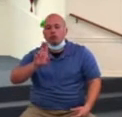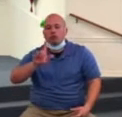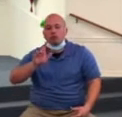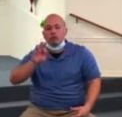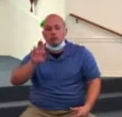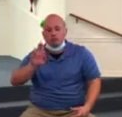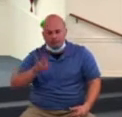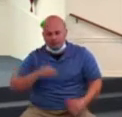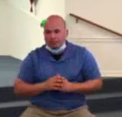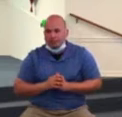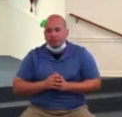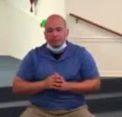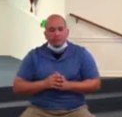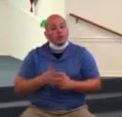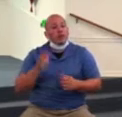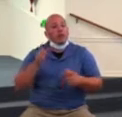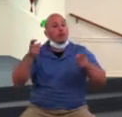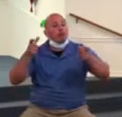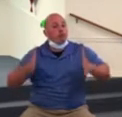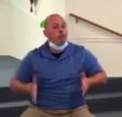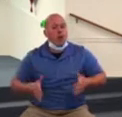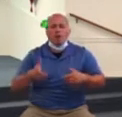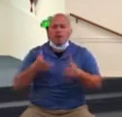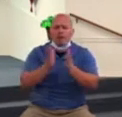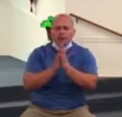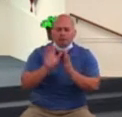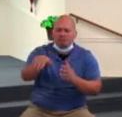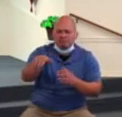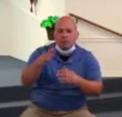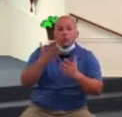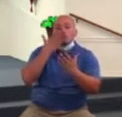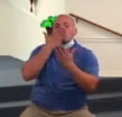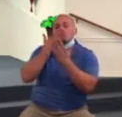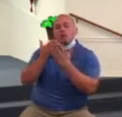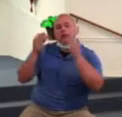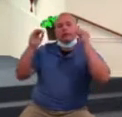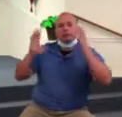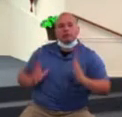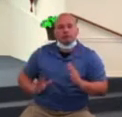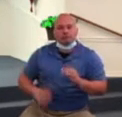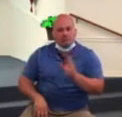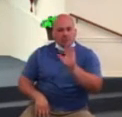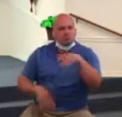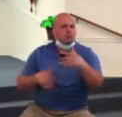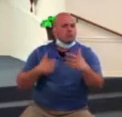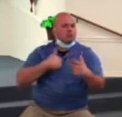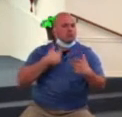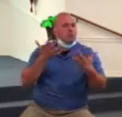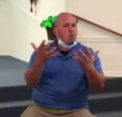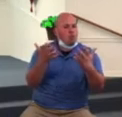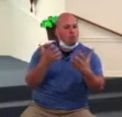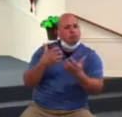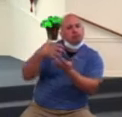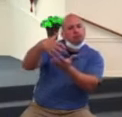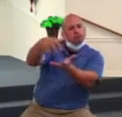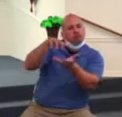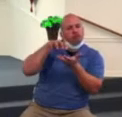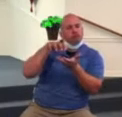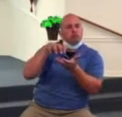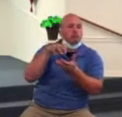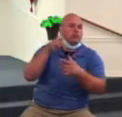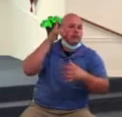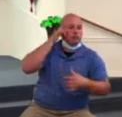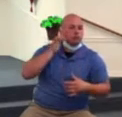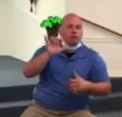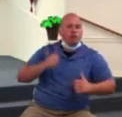A certain ruler asked him, "Good teacher, what must I do to inherit eternal life?" "Why